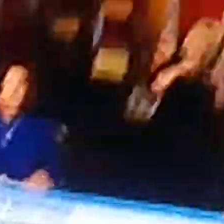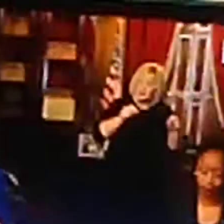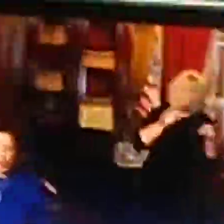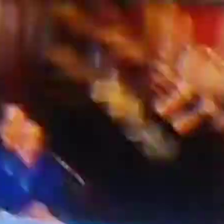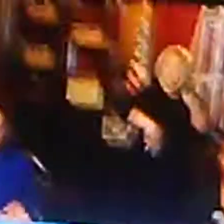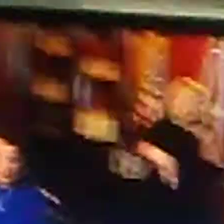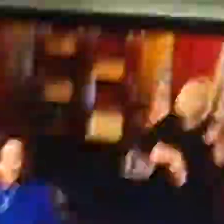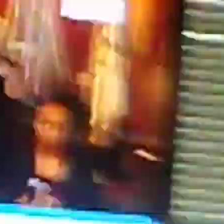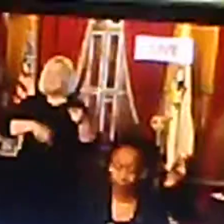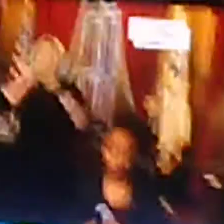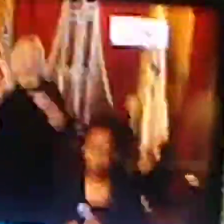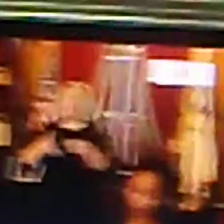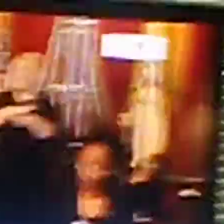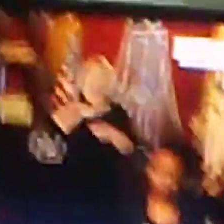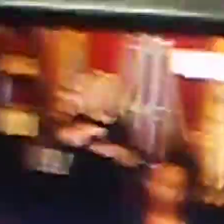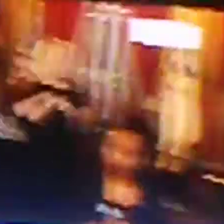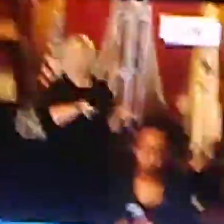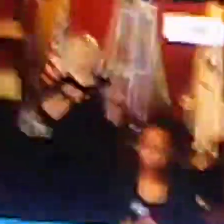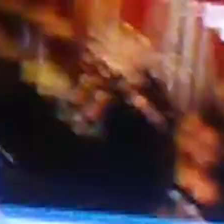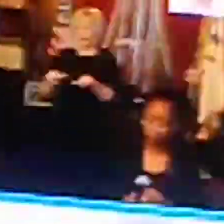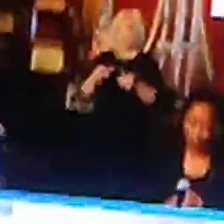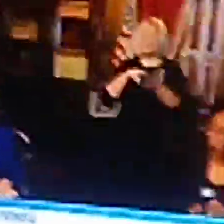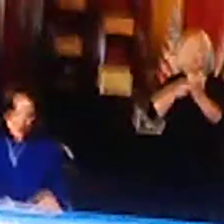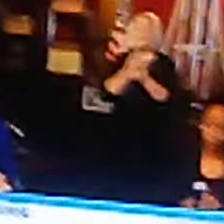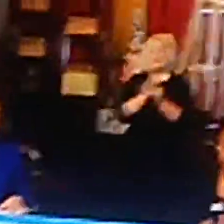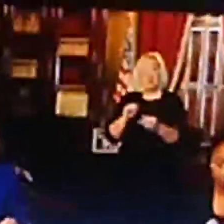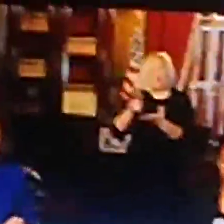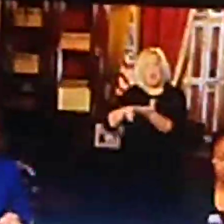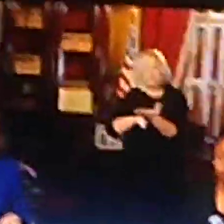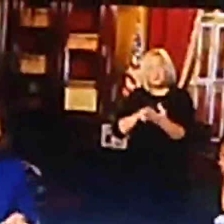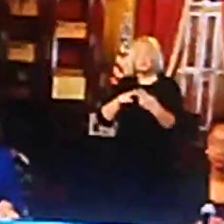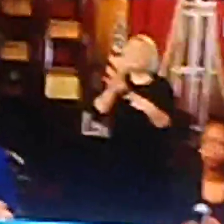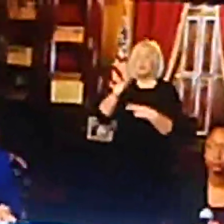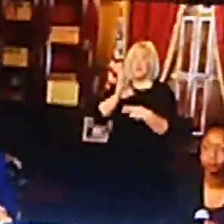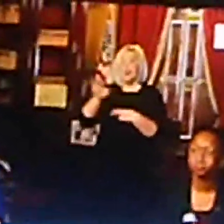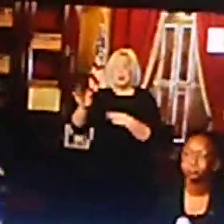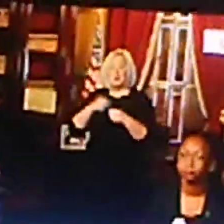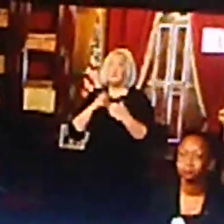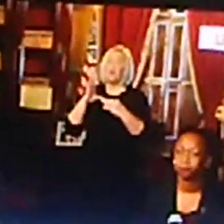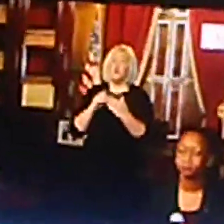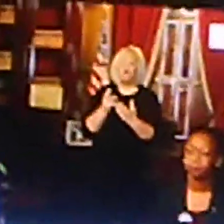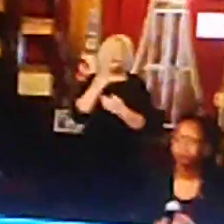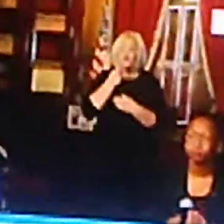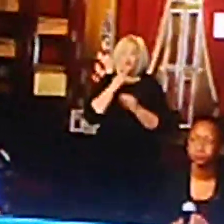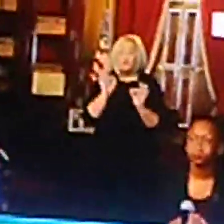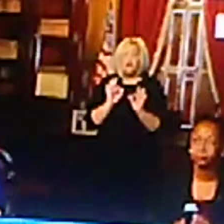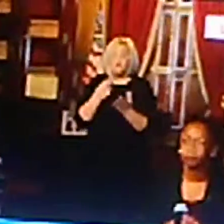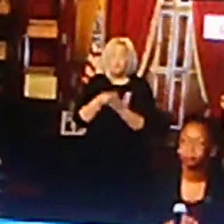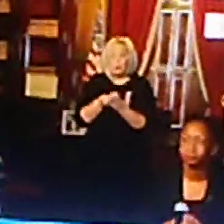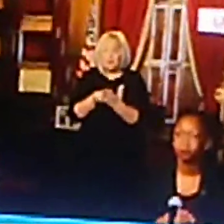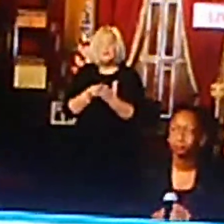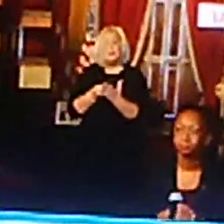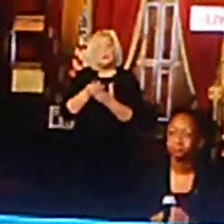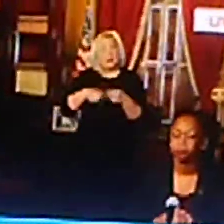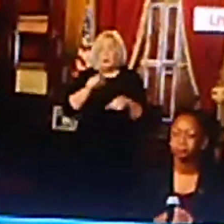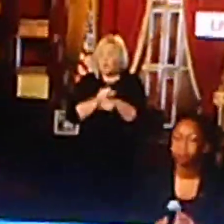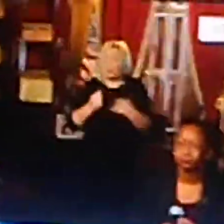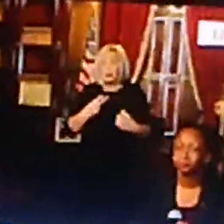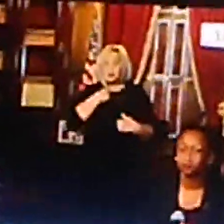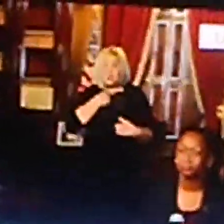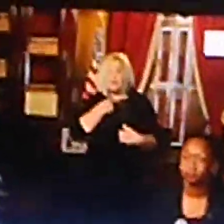include the self-employed, 1099 independent contractors, and low-wage workers who can no longer work because of this